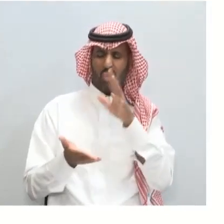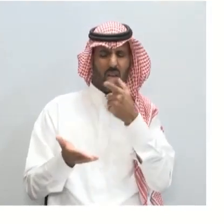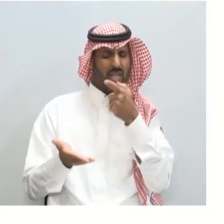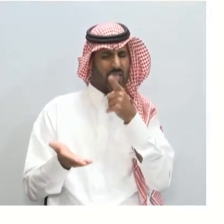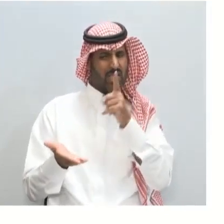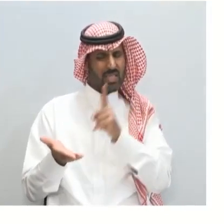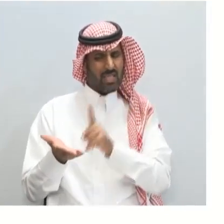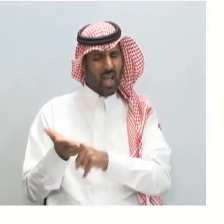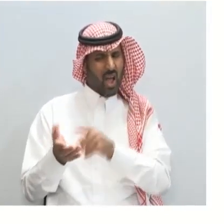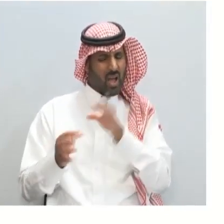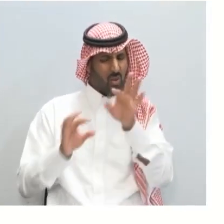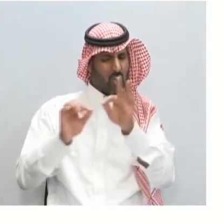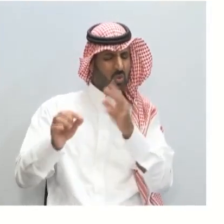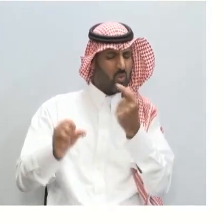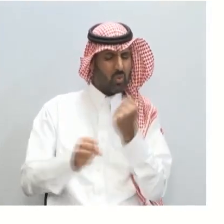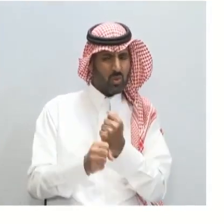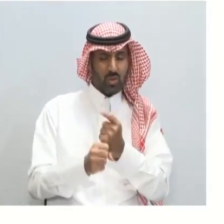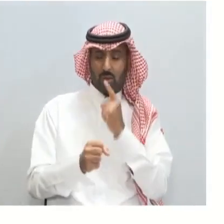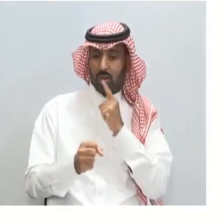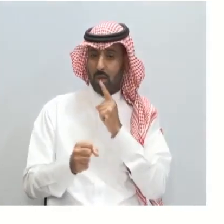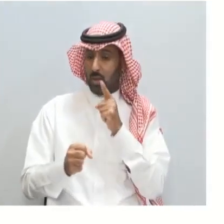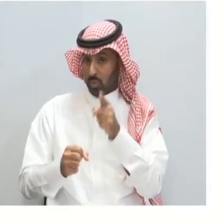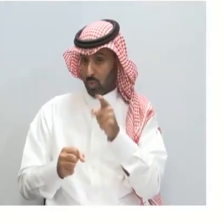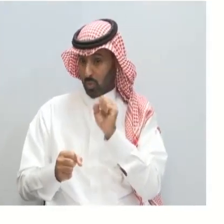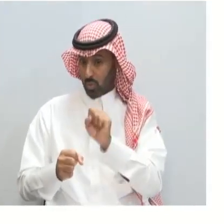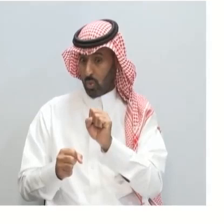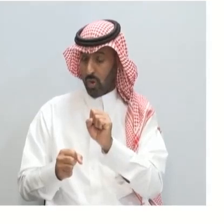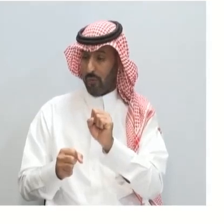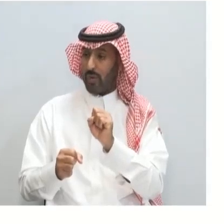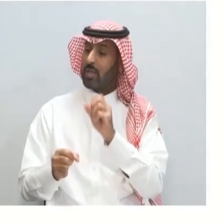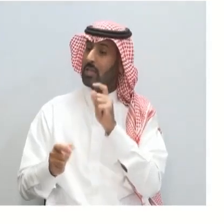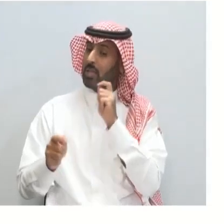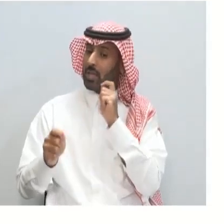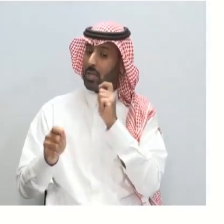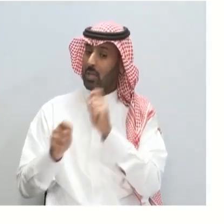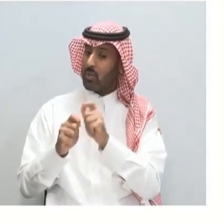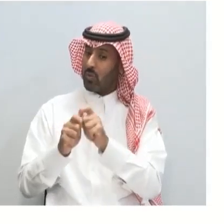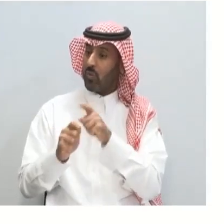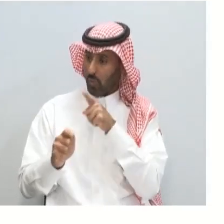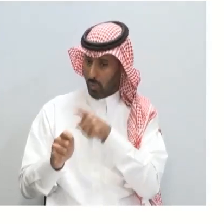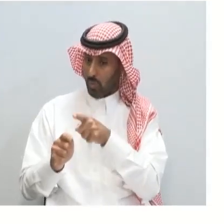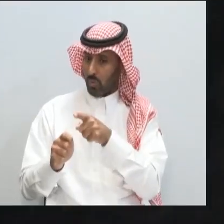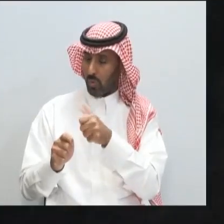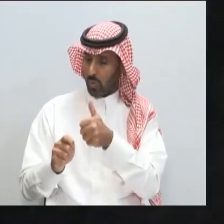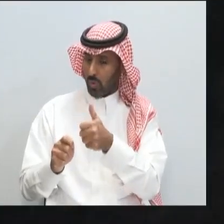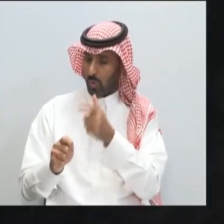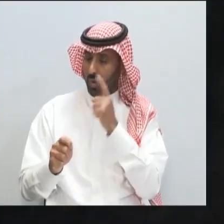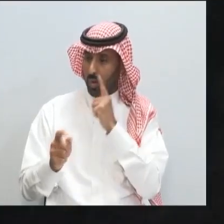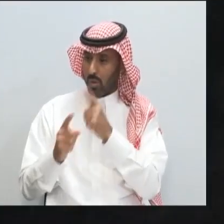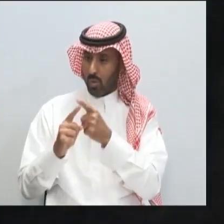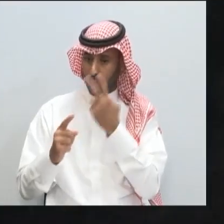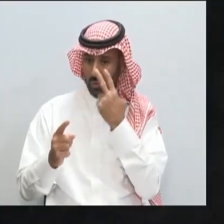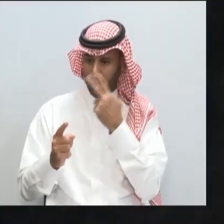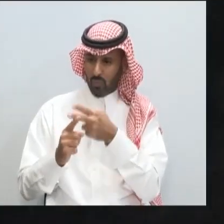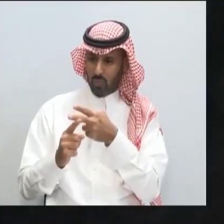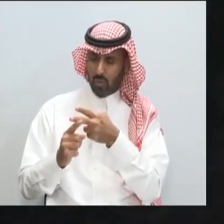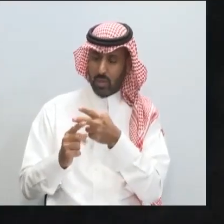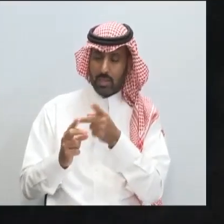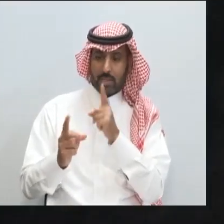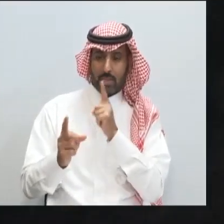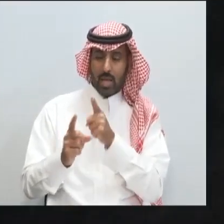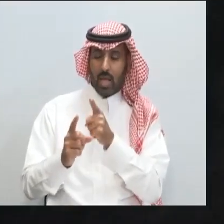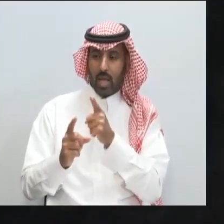to do? Do your friends give you good advice? Do you follow it? So when you are facing a dilemma, a problem,